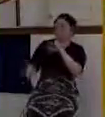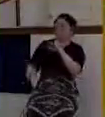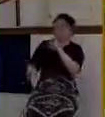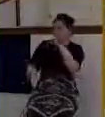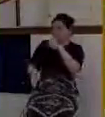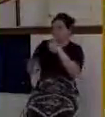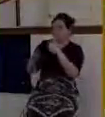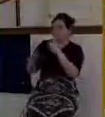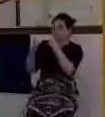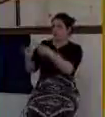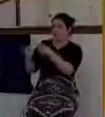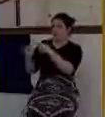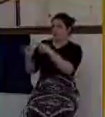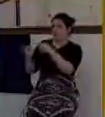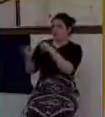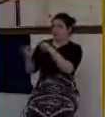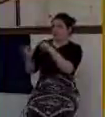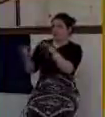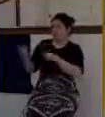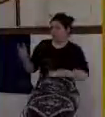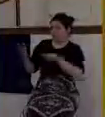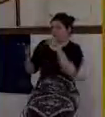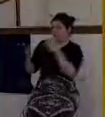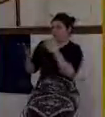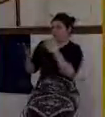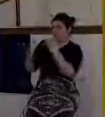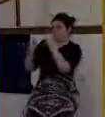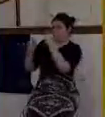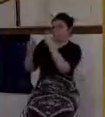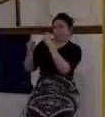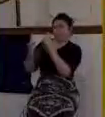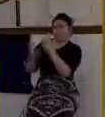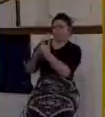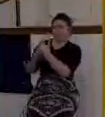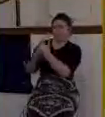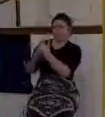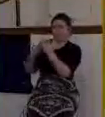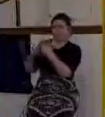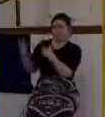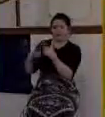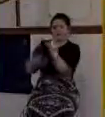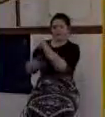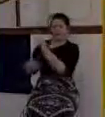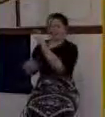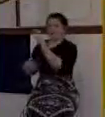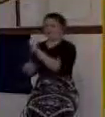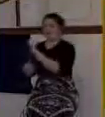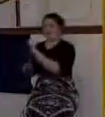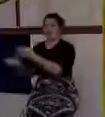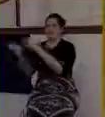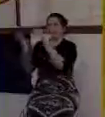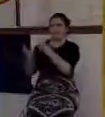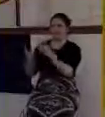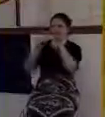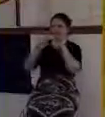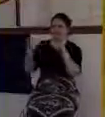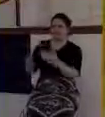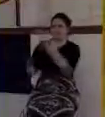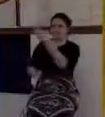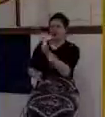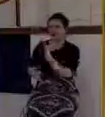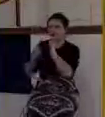of shut them up and made them look bad with that brilliant response. Now they come at him with a theological question, hoping to trap